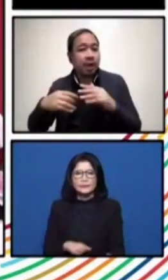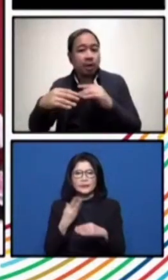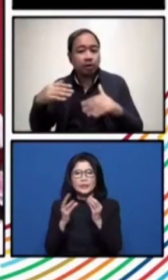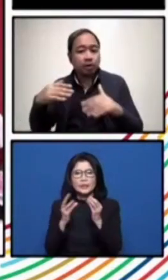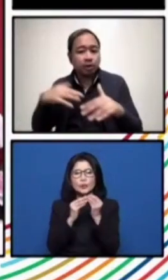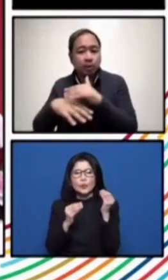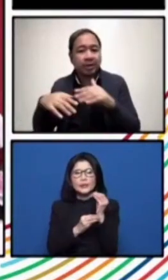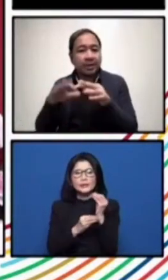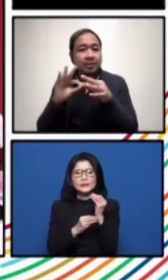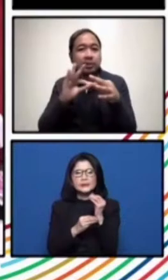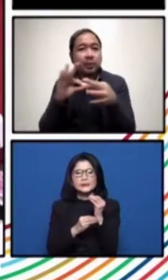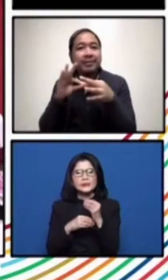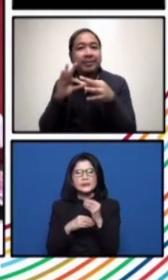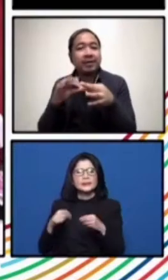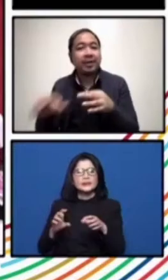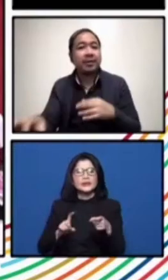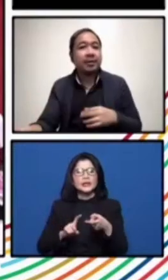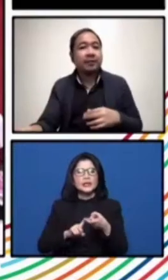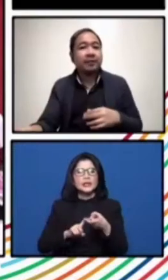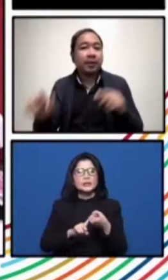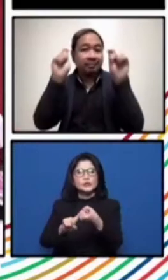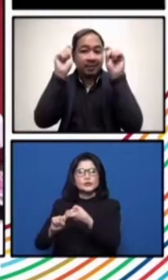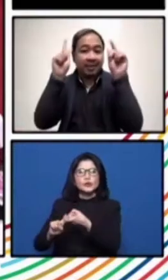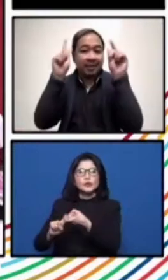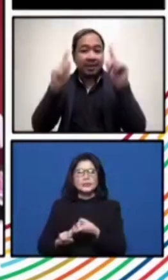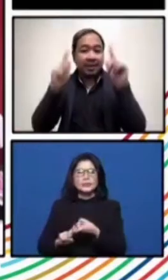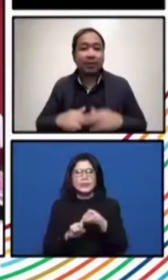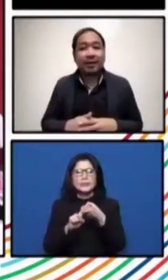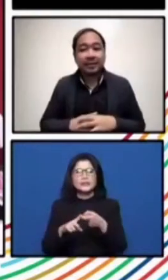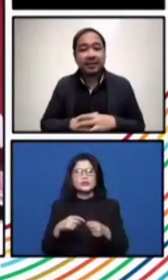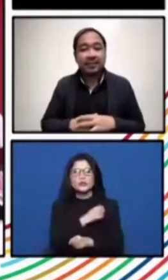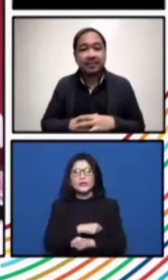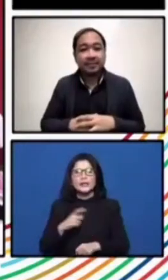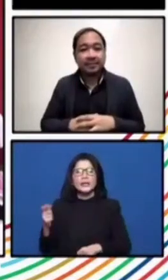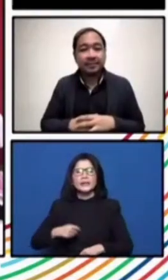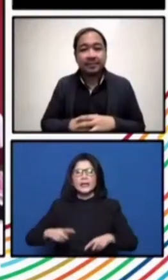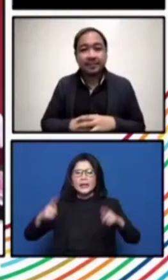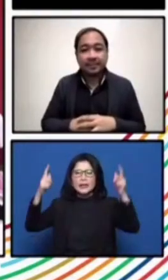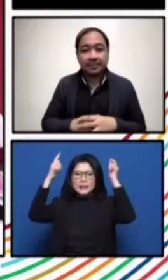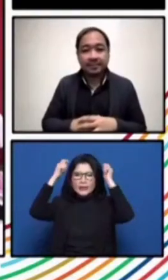solidarity from timaliste ma'am you have the floor